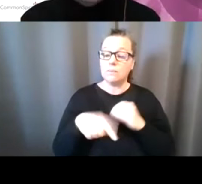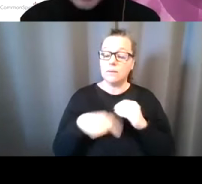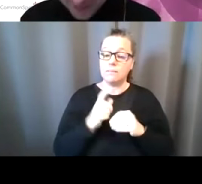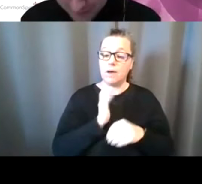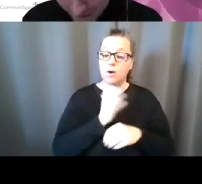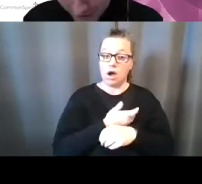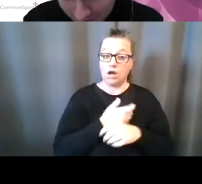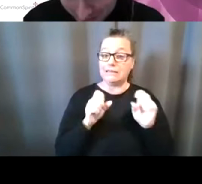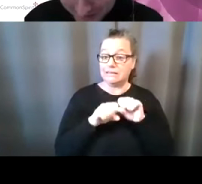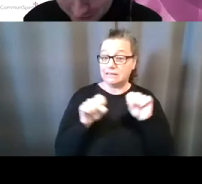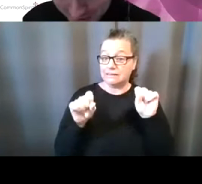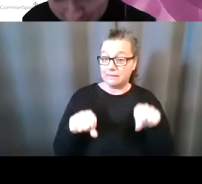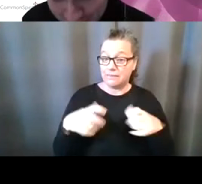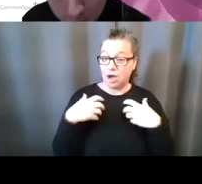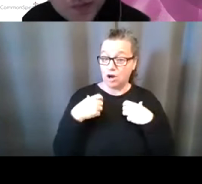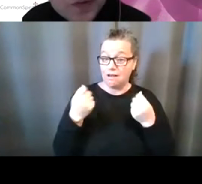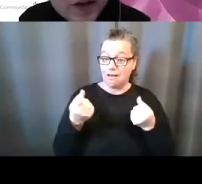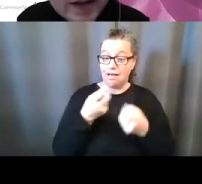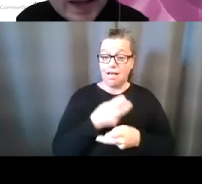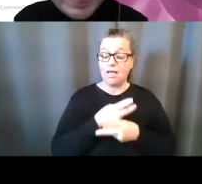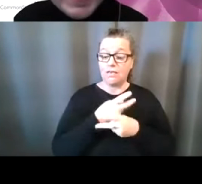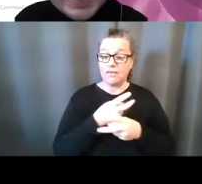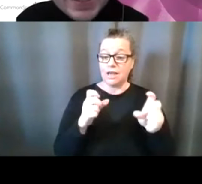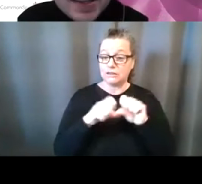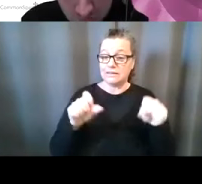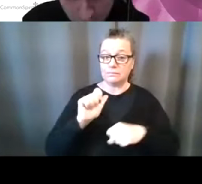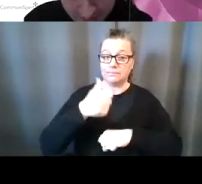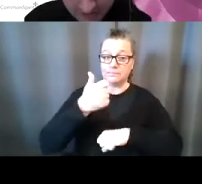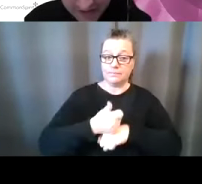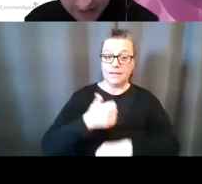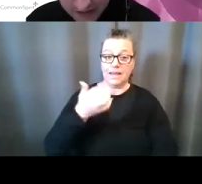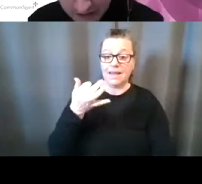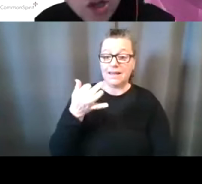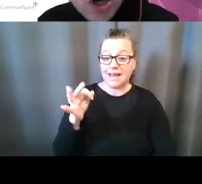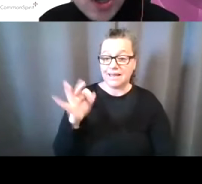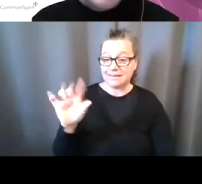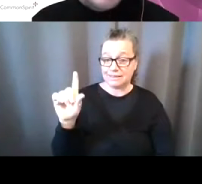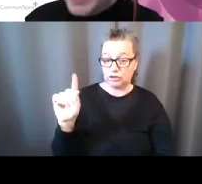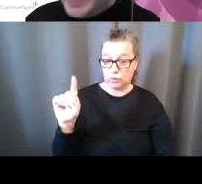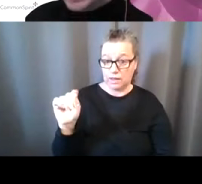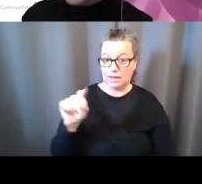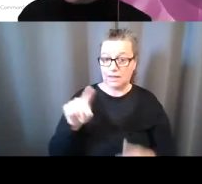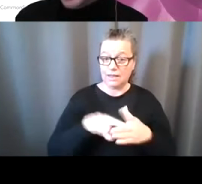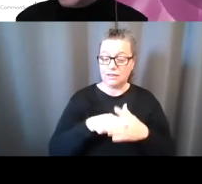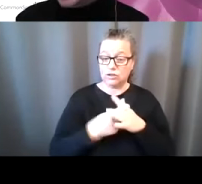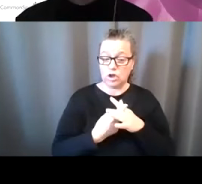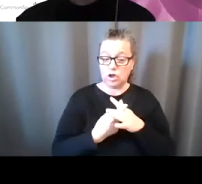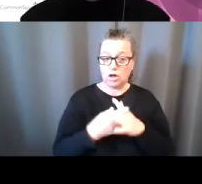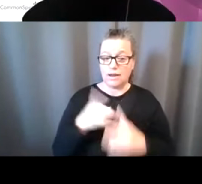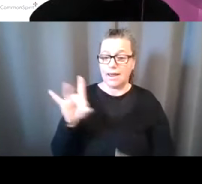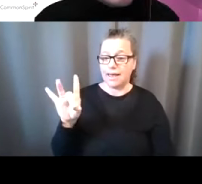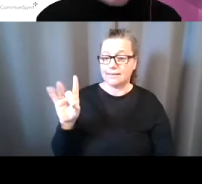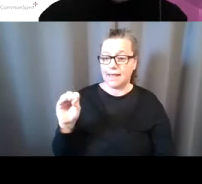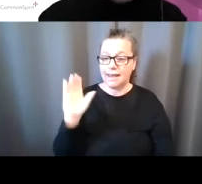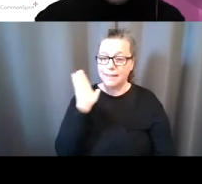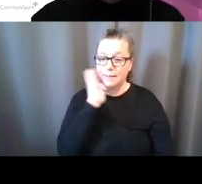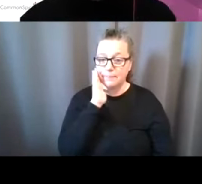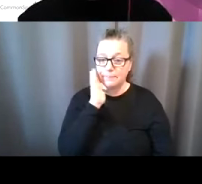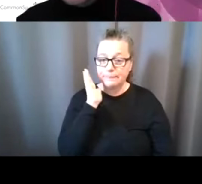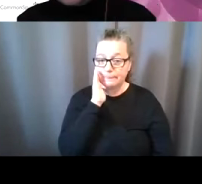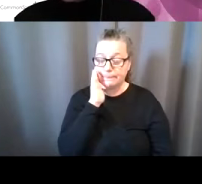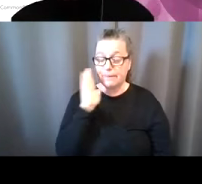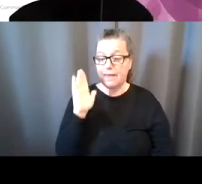about our system, our healthcare system. We were founded in 1920, started off as an 80-bed hospital with 6